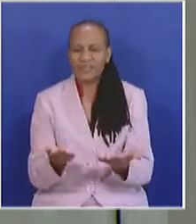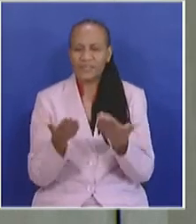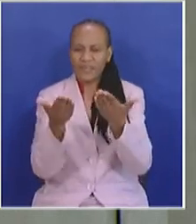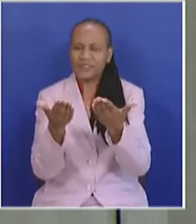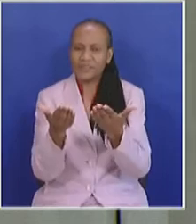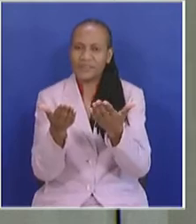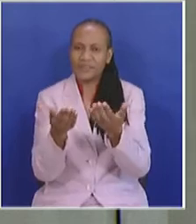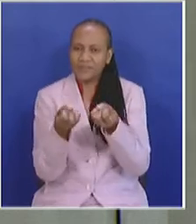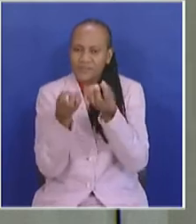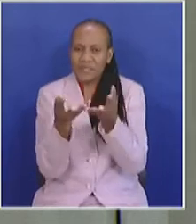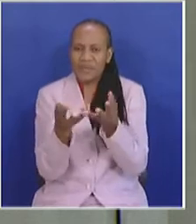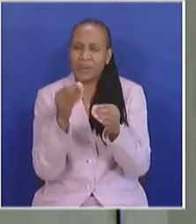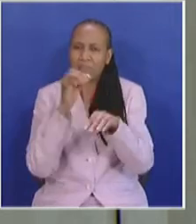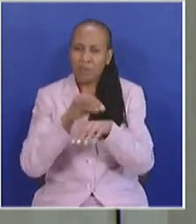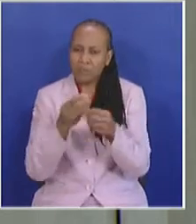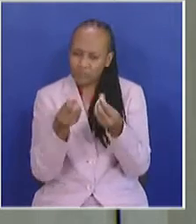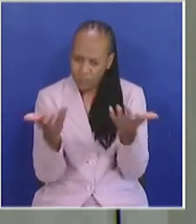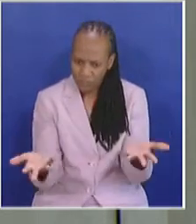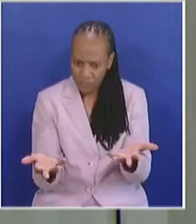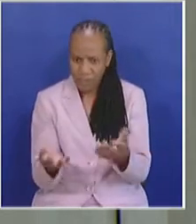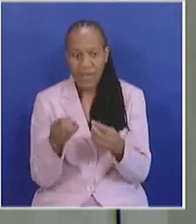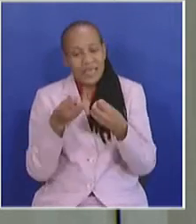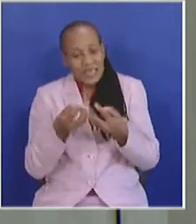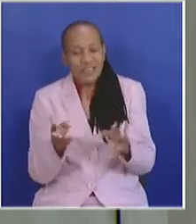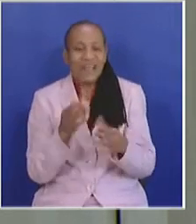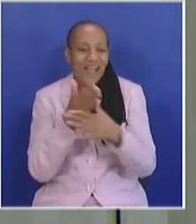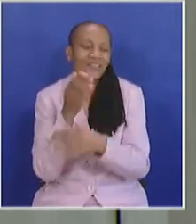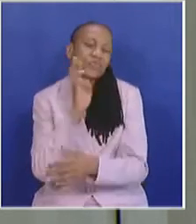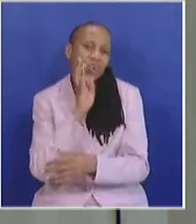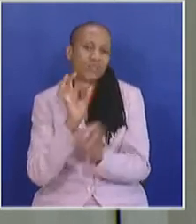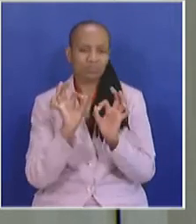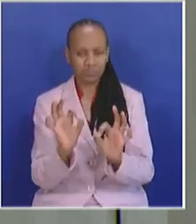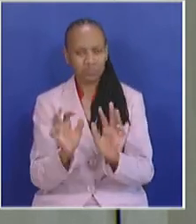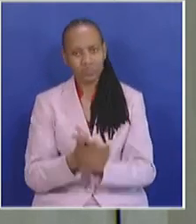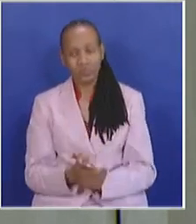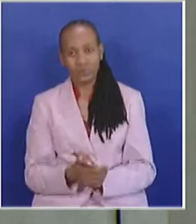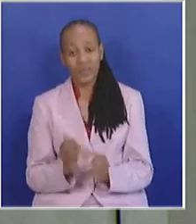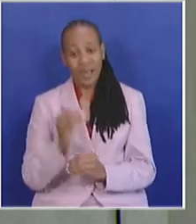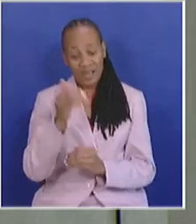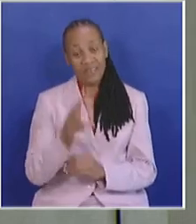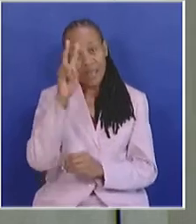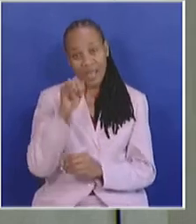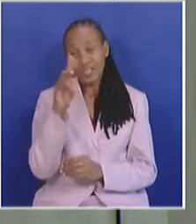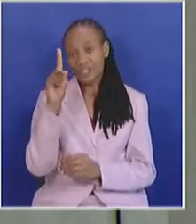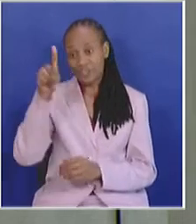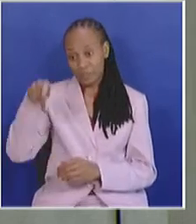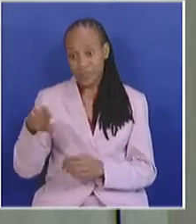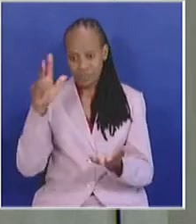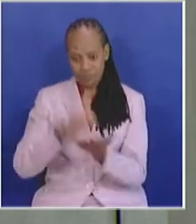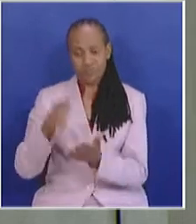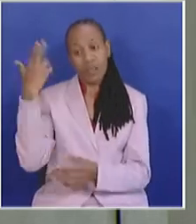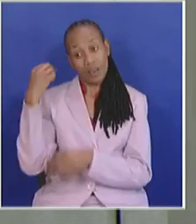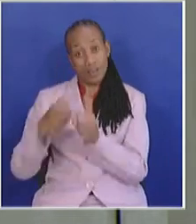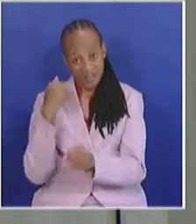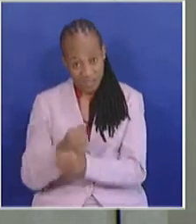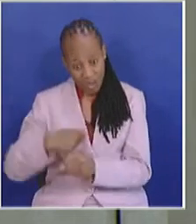our energy supply, and provide access to water. Since the enactment of the National Development Plan last year, we